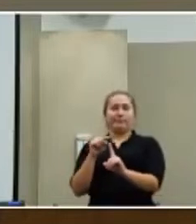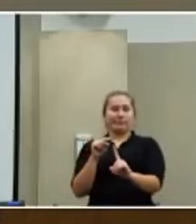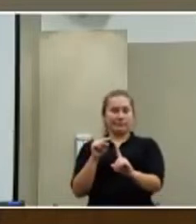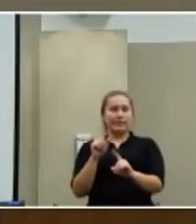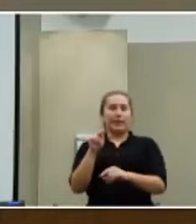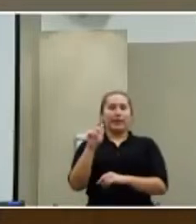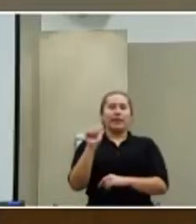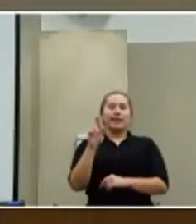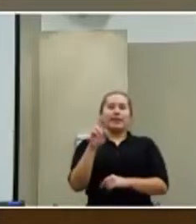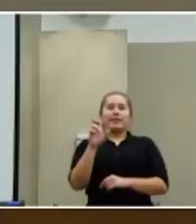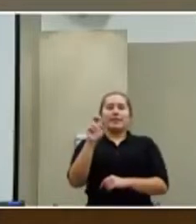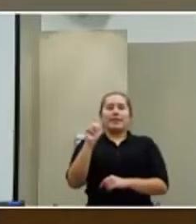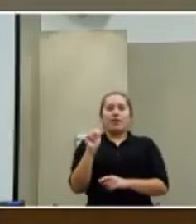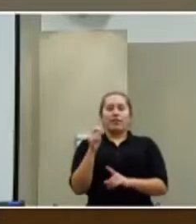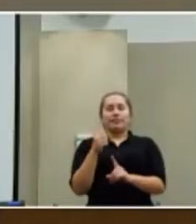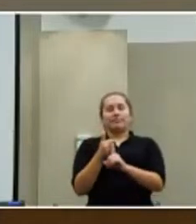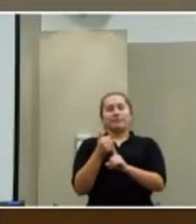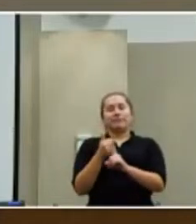Karen